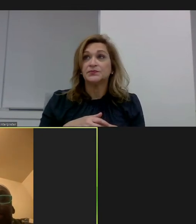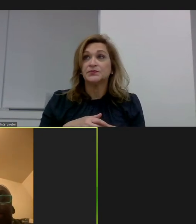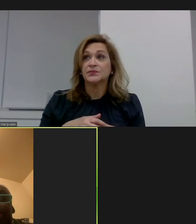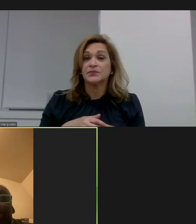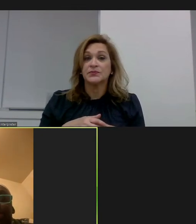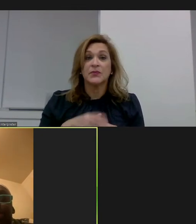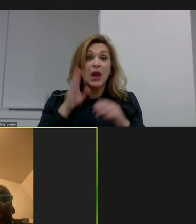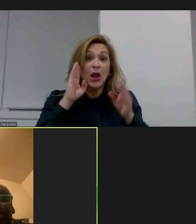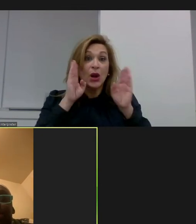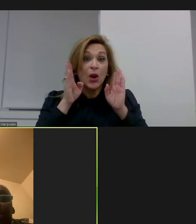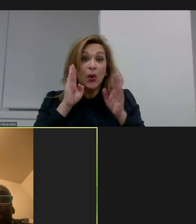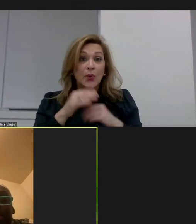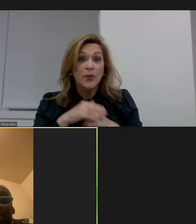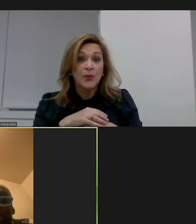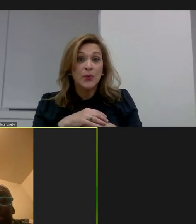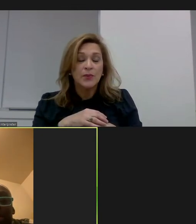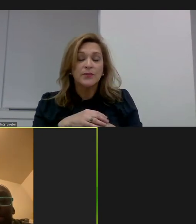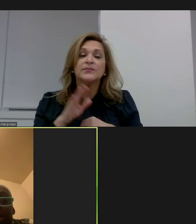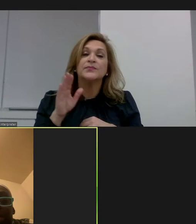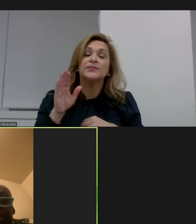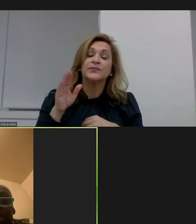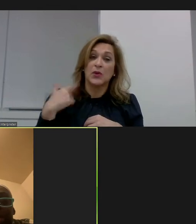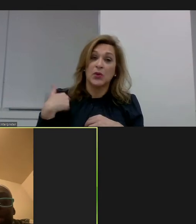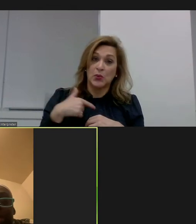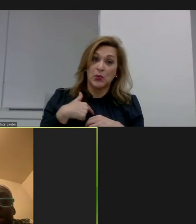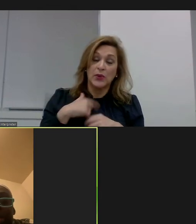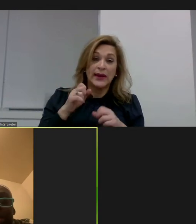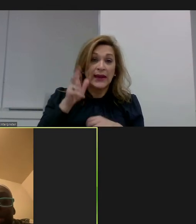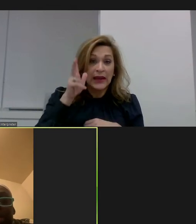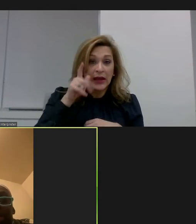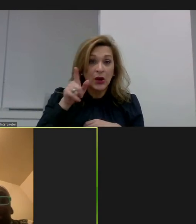Hello? We can hear you. Please proceed.